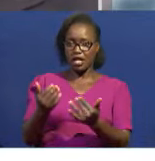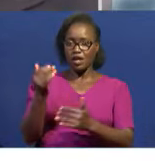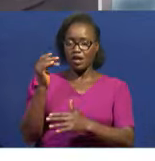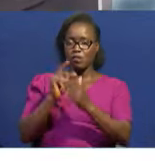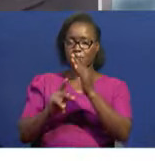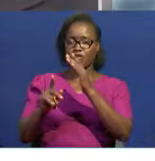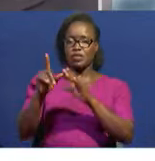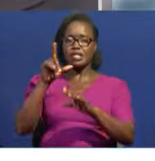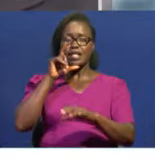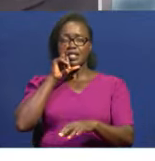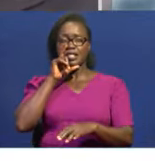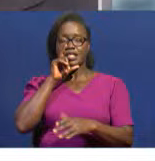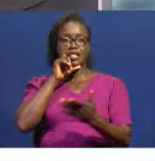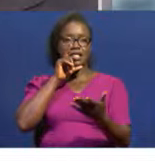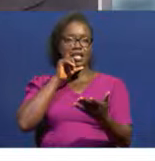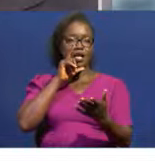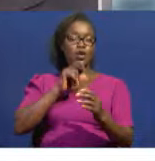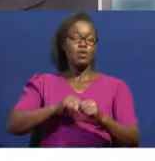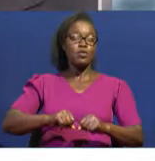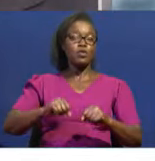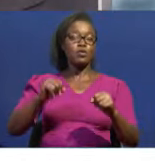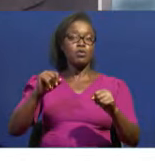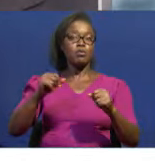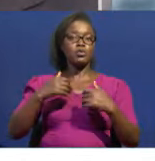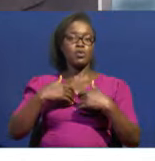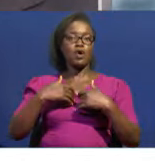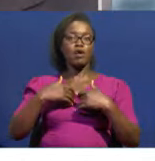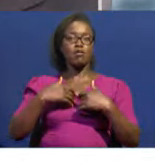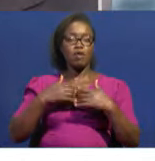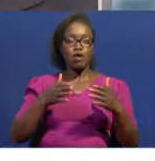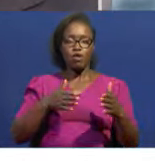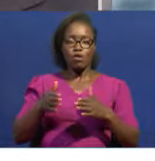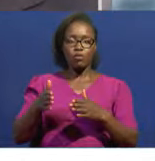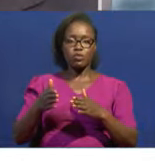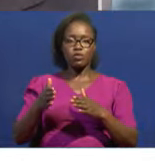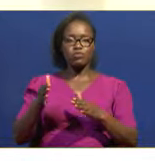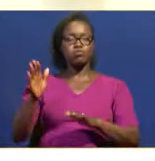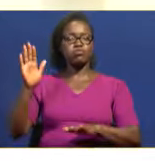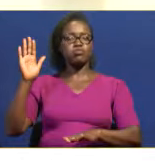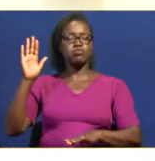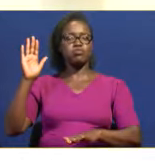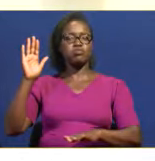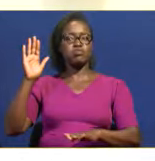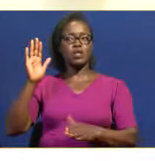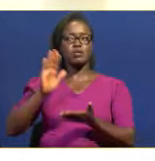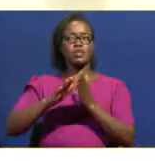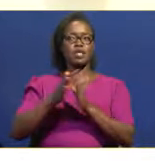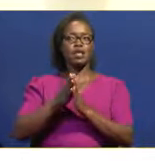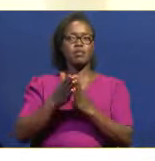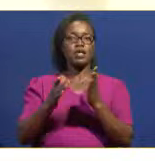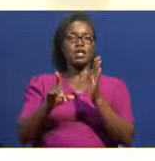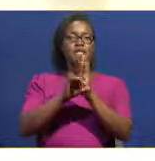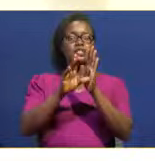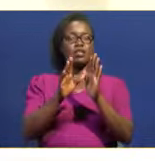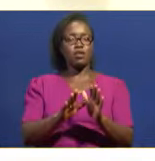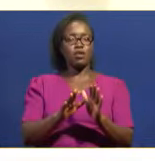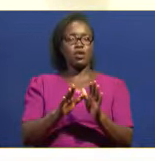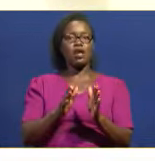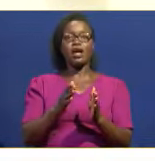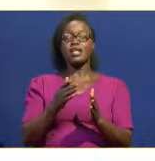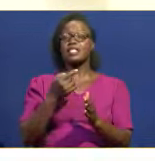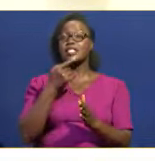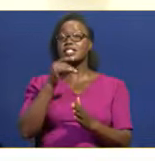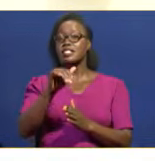Professor Kindiki Kithure will be able to have a leeway to actually assume the office. Lawyer Eric Nakurenya opines